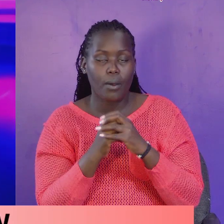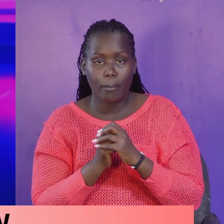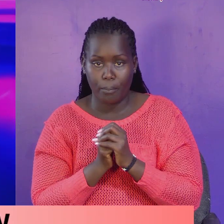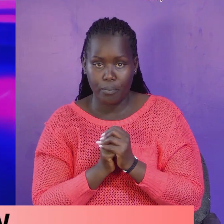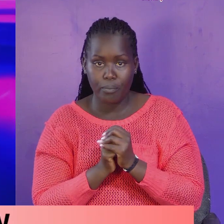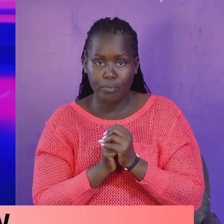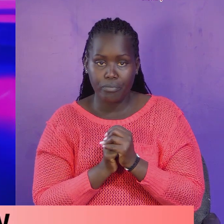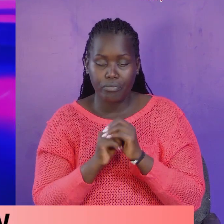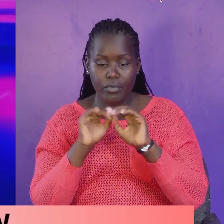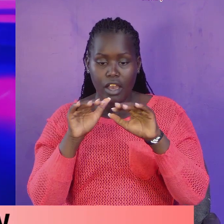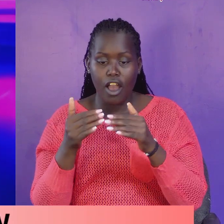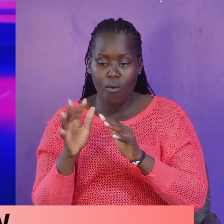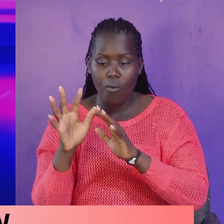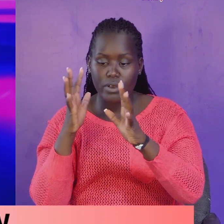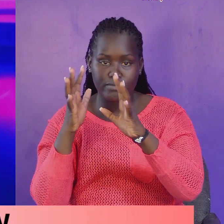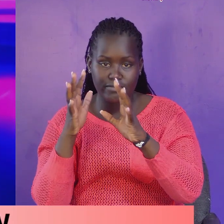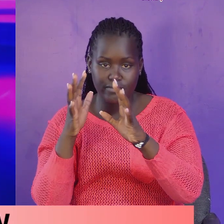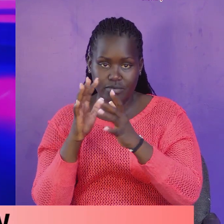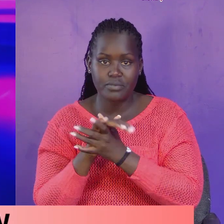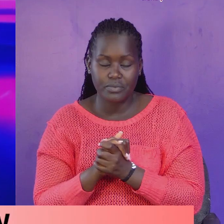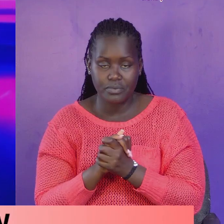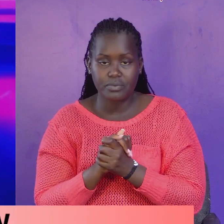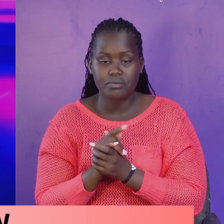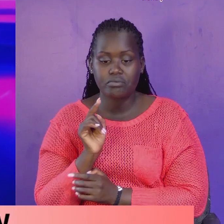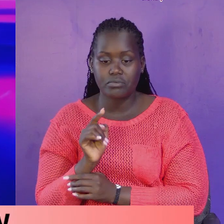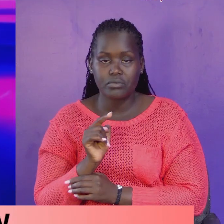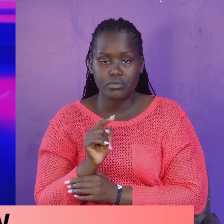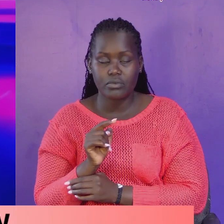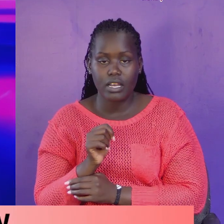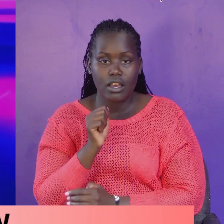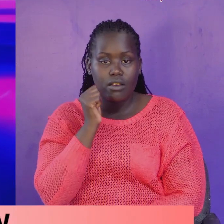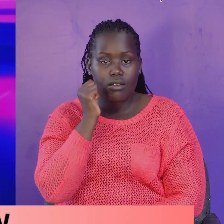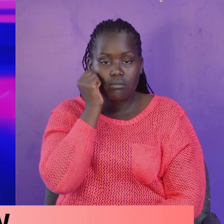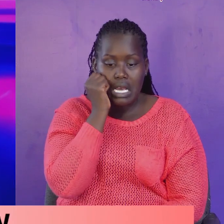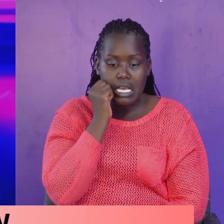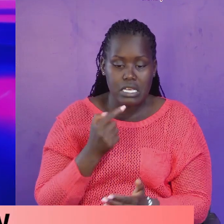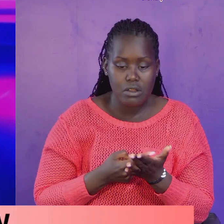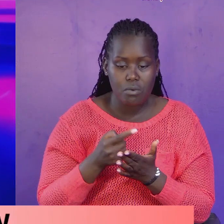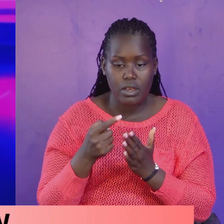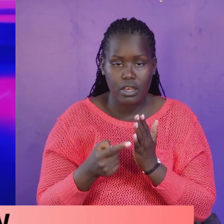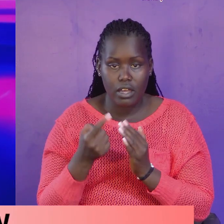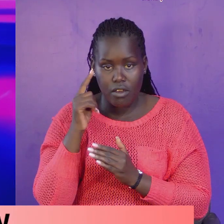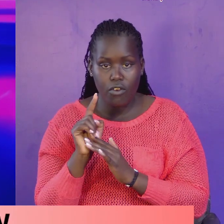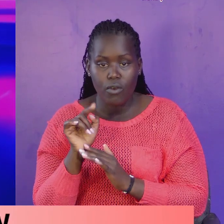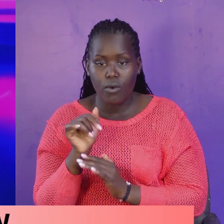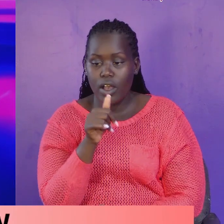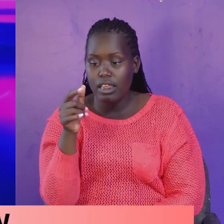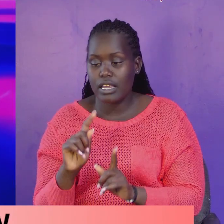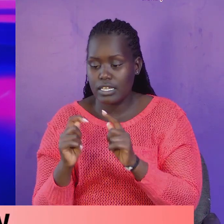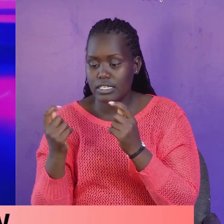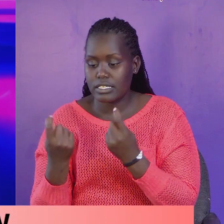as much as we are celebrating, it was a sad weekend for the Lionesses. Yeah. I